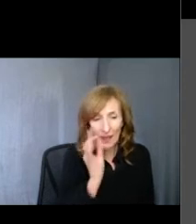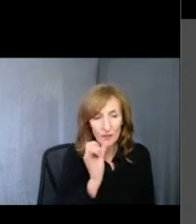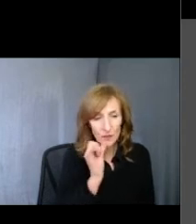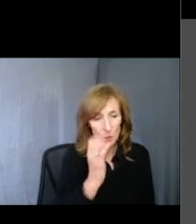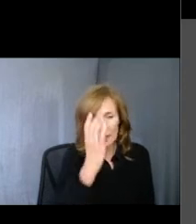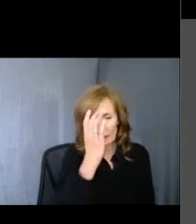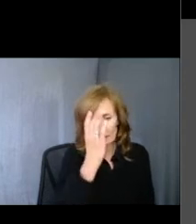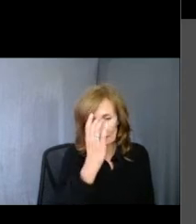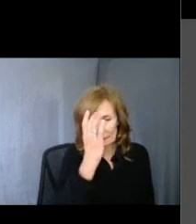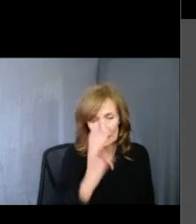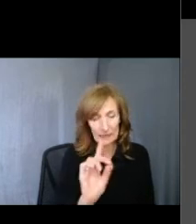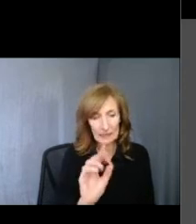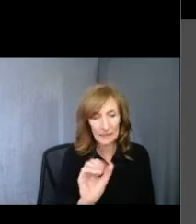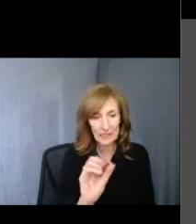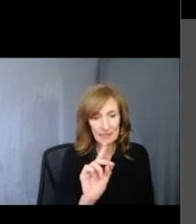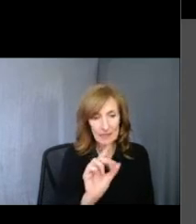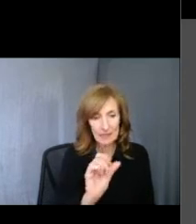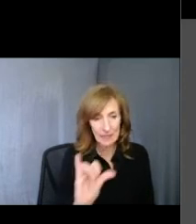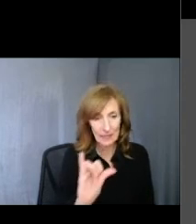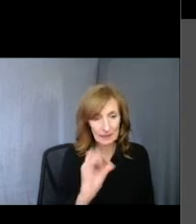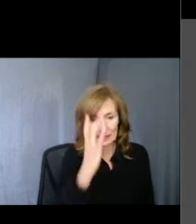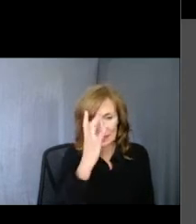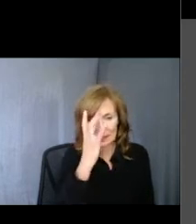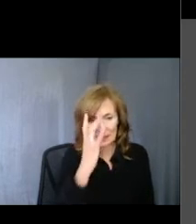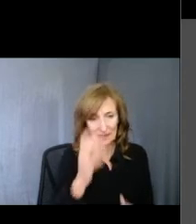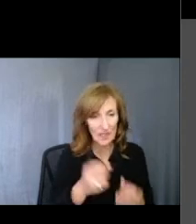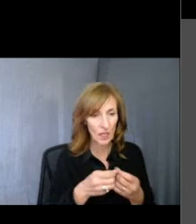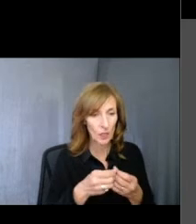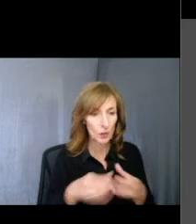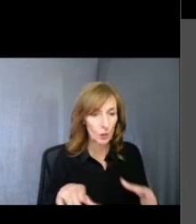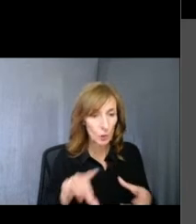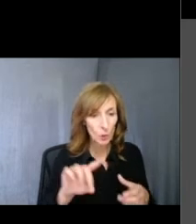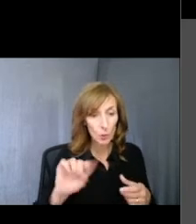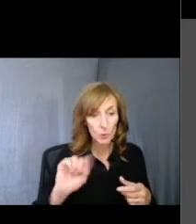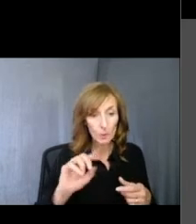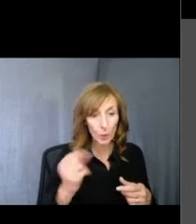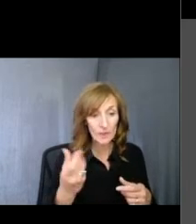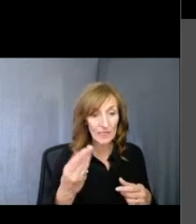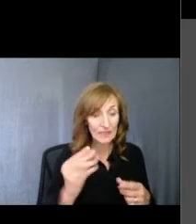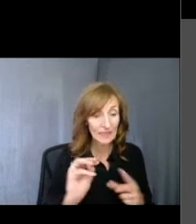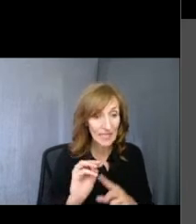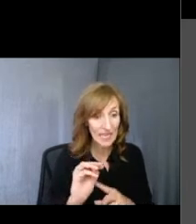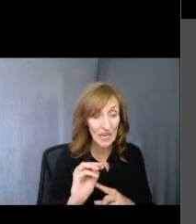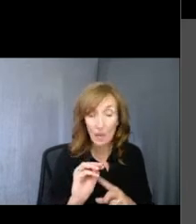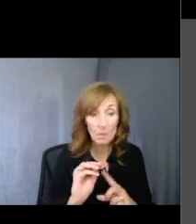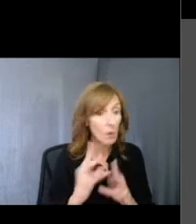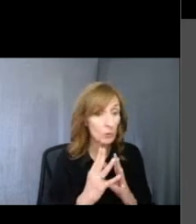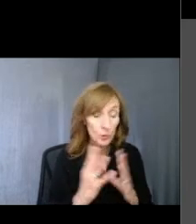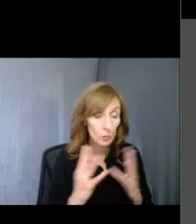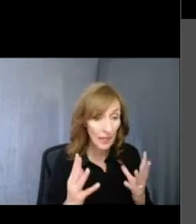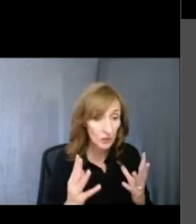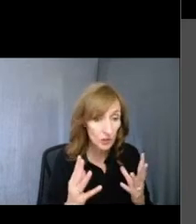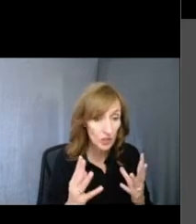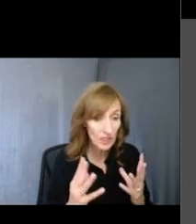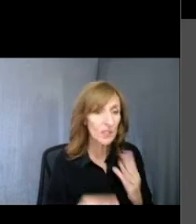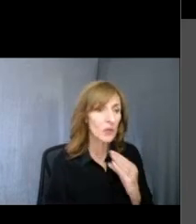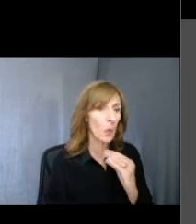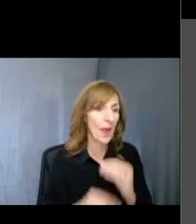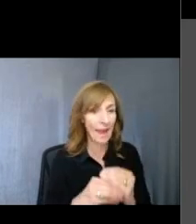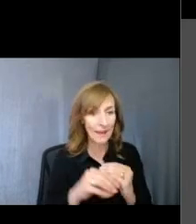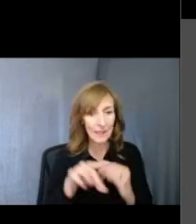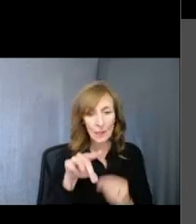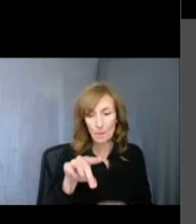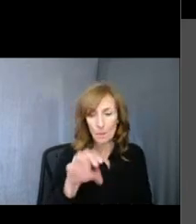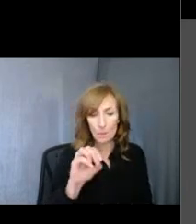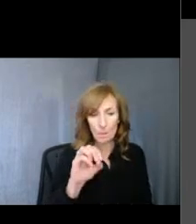quotes, waste potassium. They tend to lose potassium in excess of what they should. And so adding potassium back in the diet is